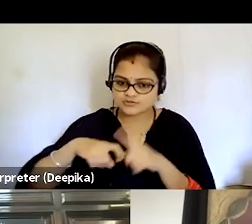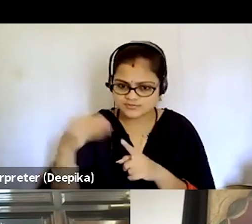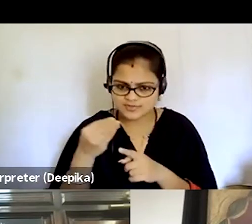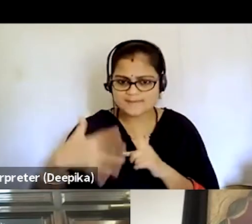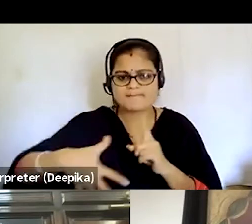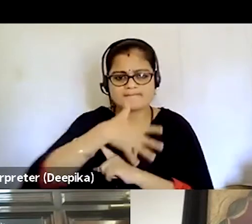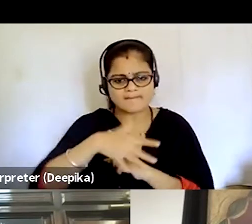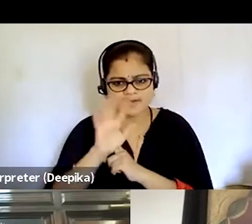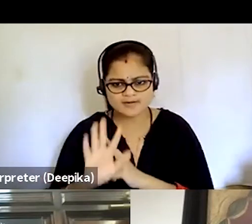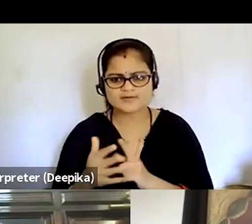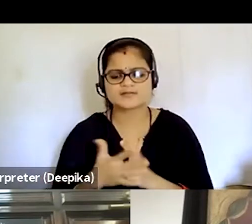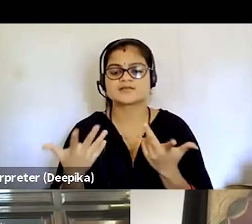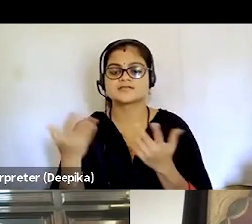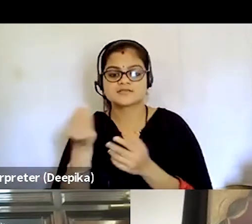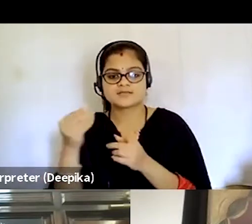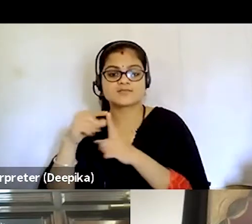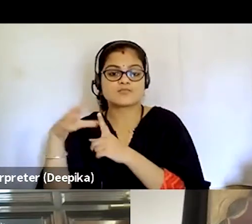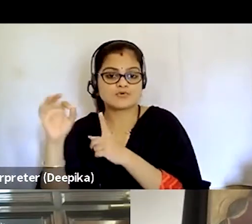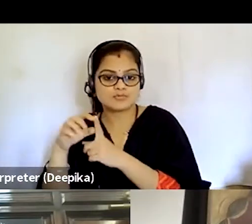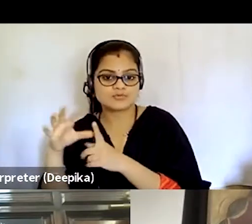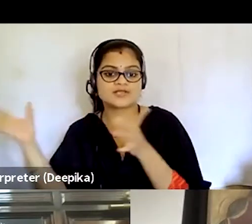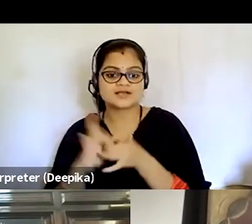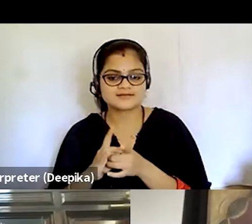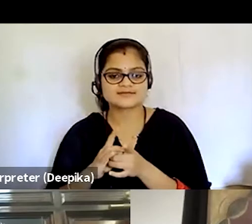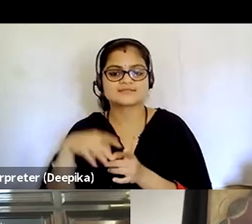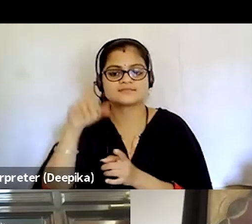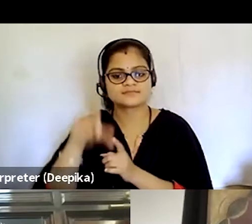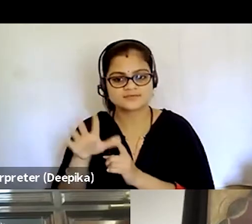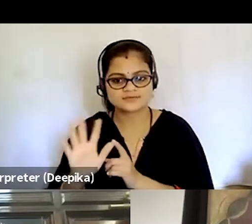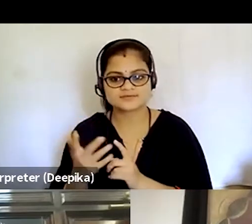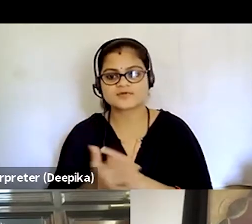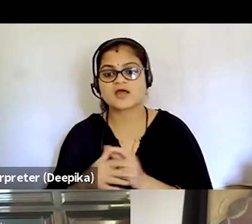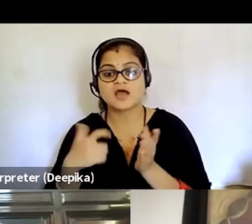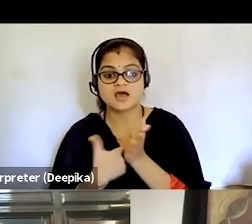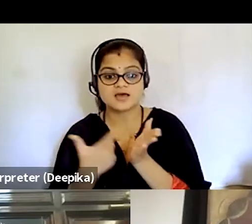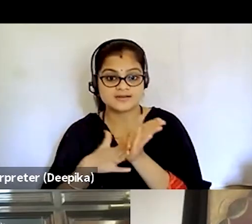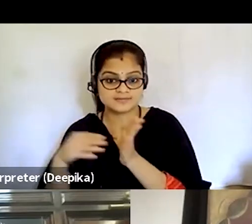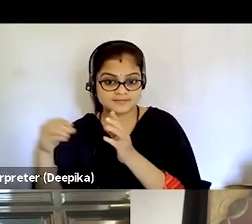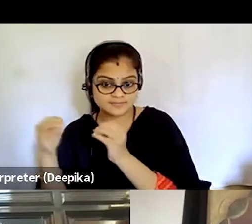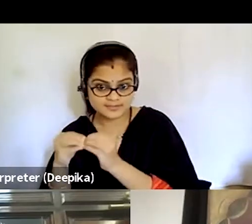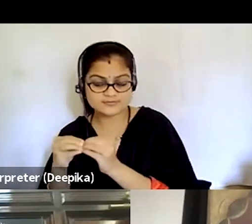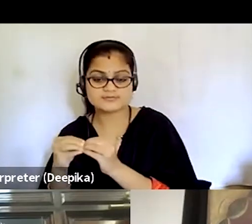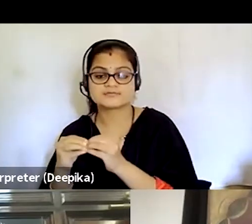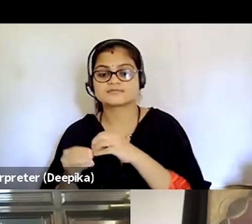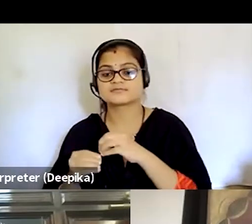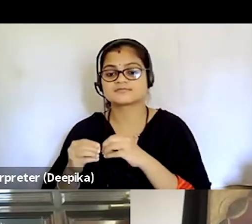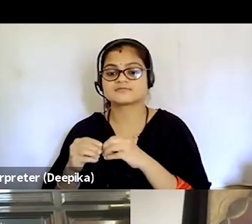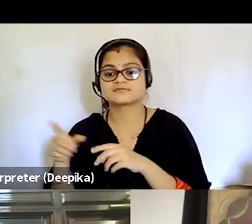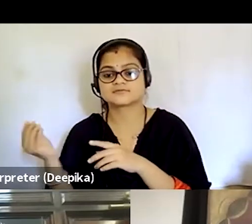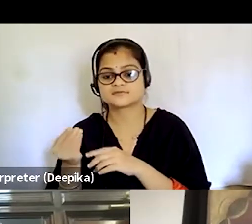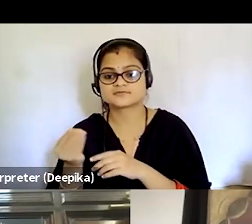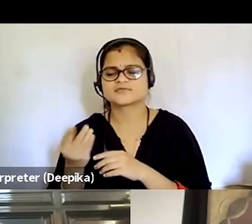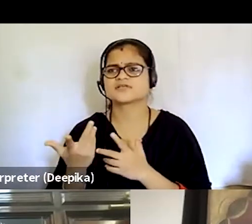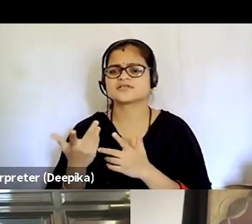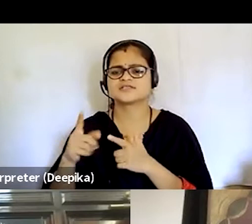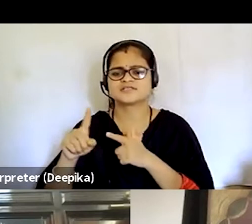from a straight up pop, some came in from R&B and soul, which was so beautiful. A few came in from jazz,